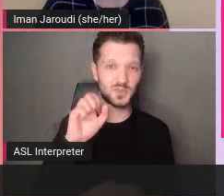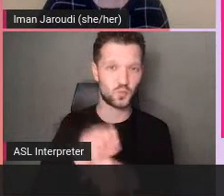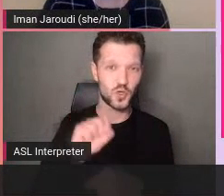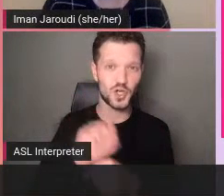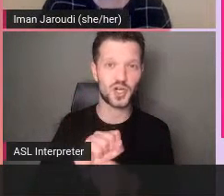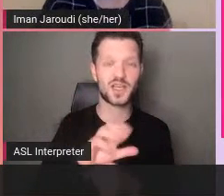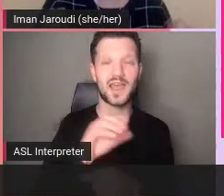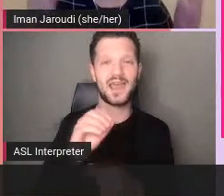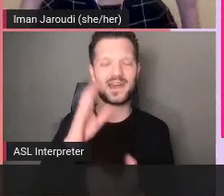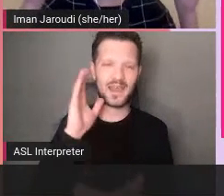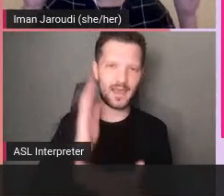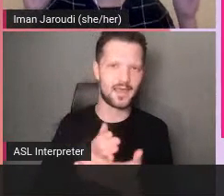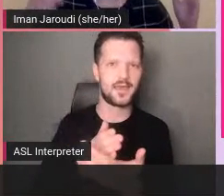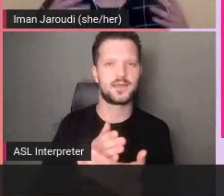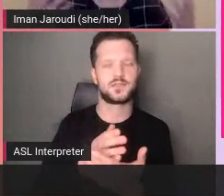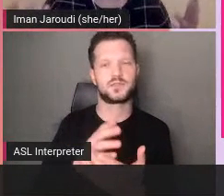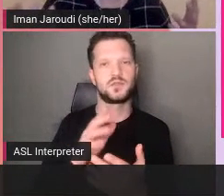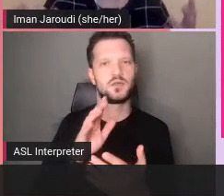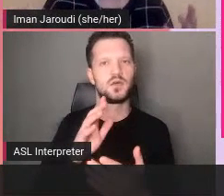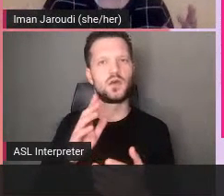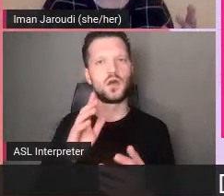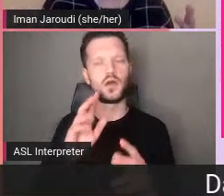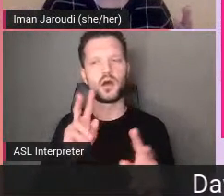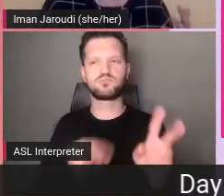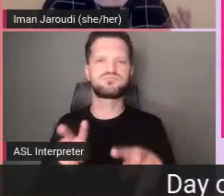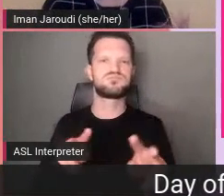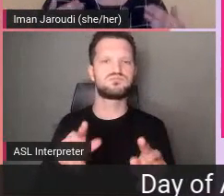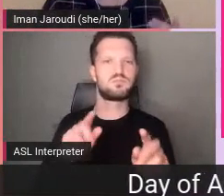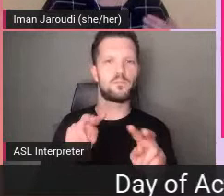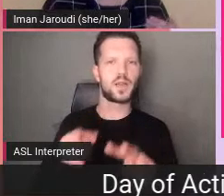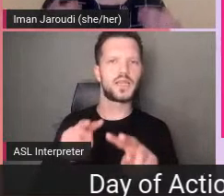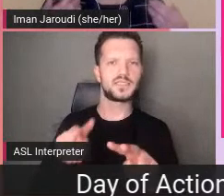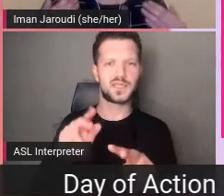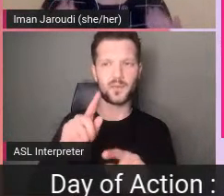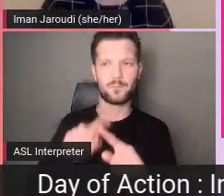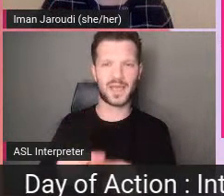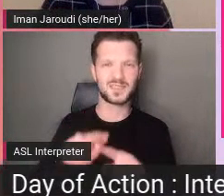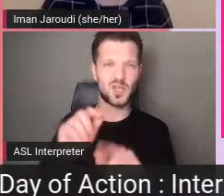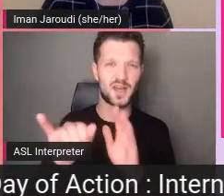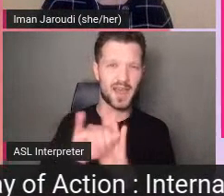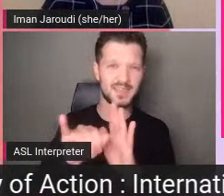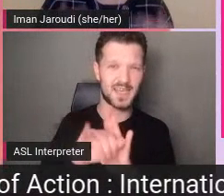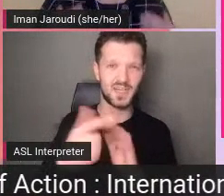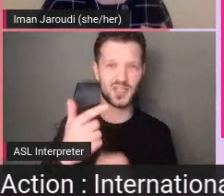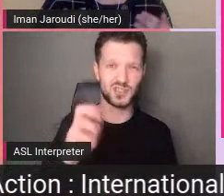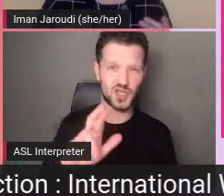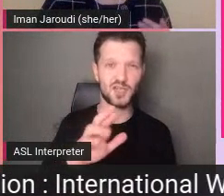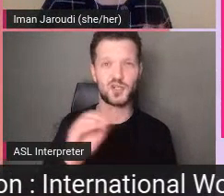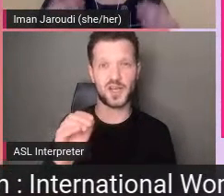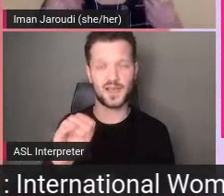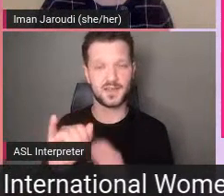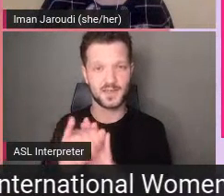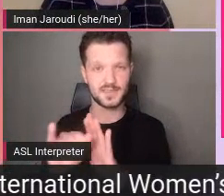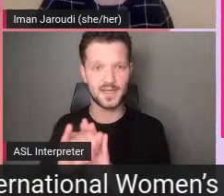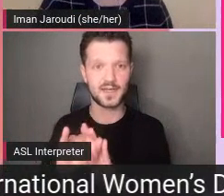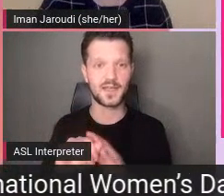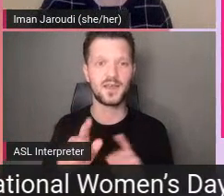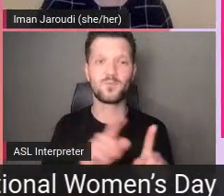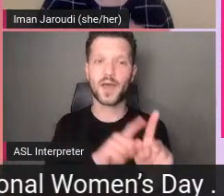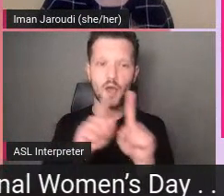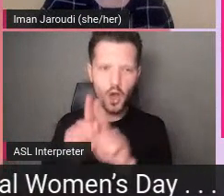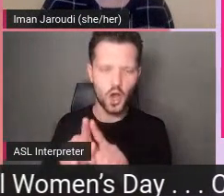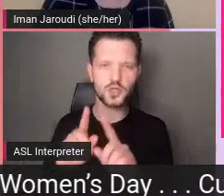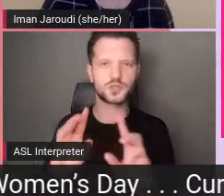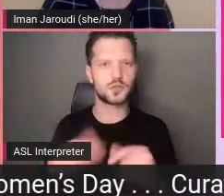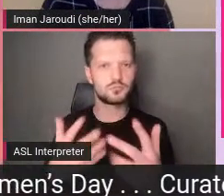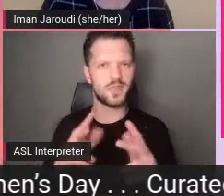arbitrary policing on the basis of conduct or gender presentation, while also simultaneously consistently making tangible